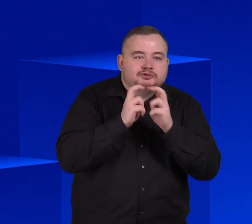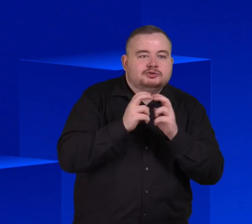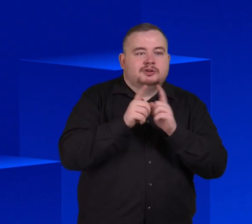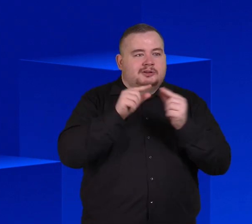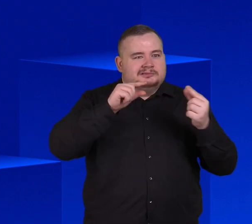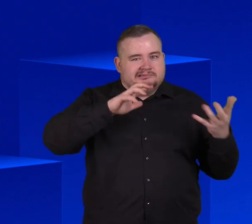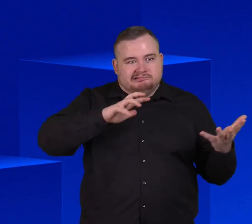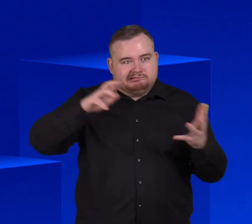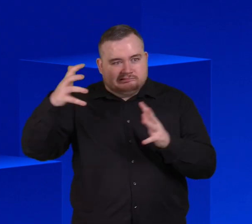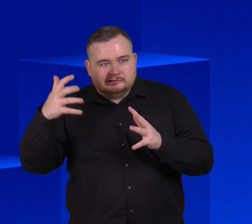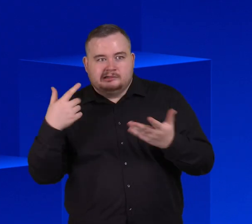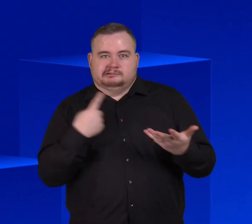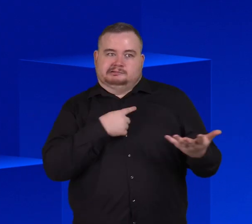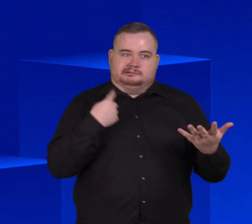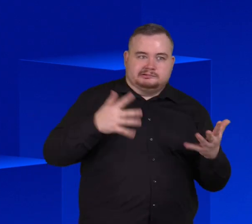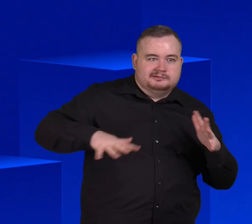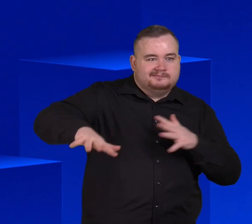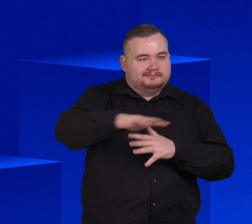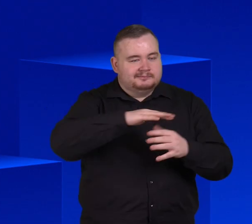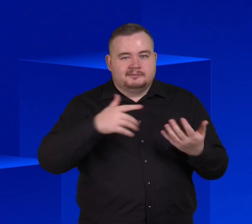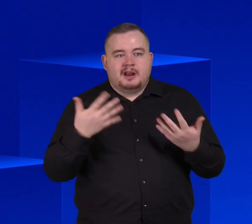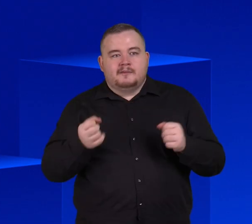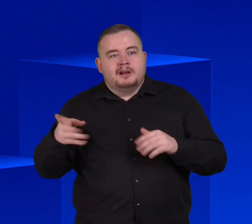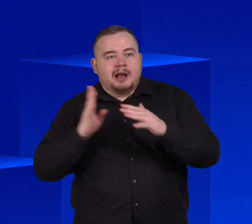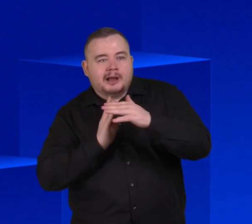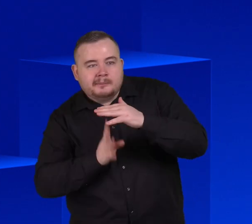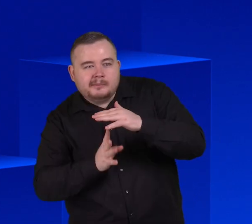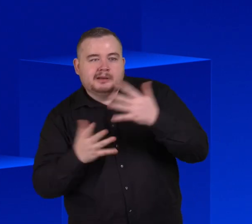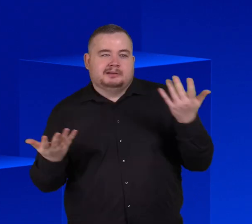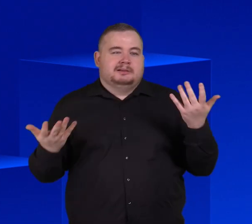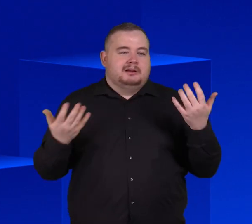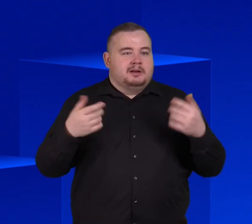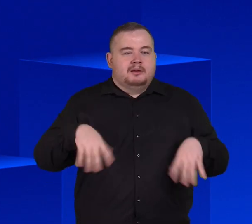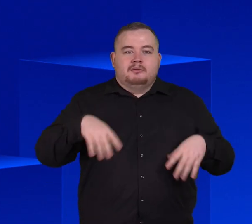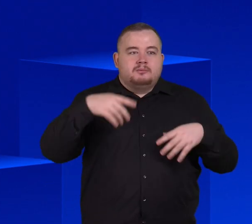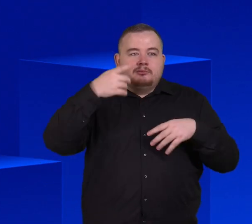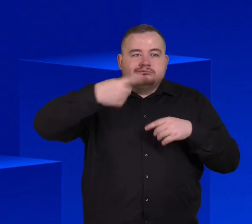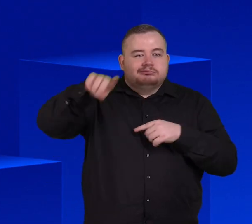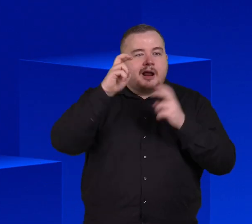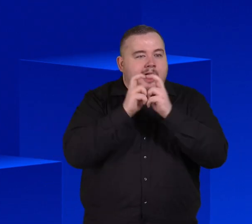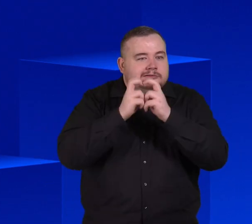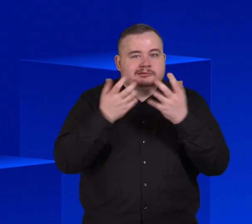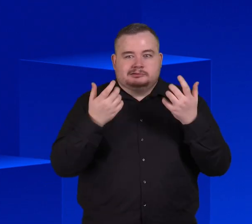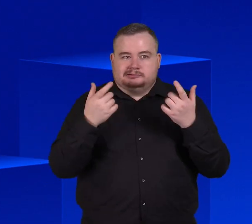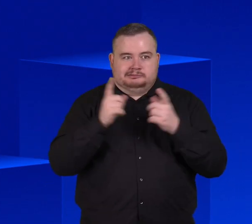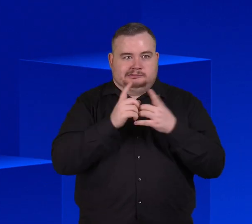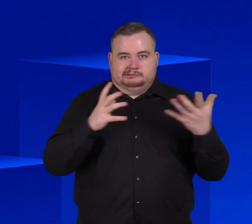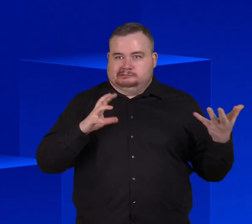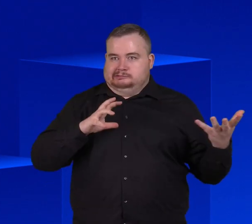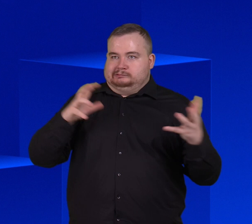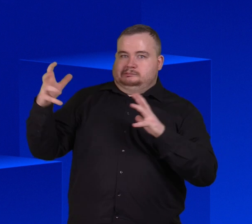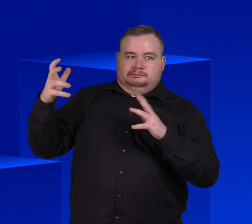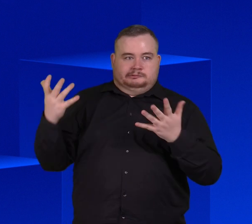of European Commission mandate. Of course, it's not a crisis, but it's a challenge. Challenge is a challenge for us because we